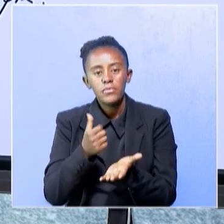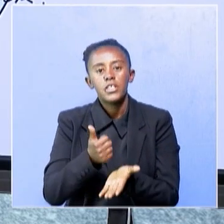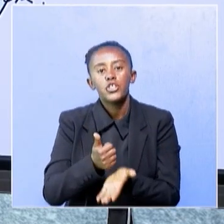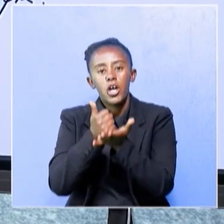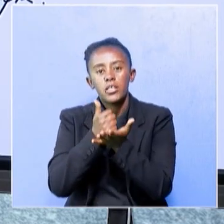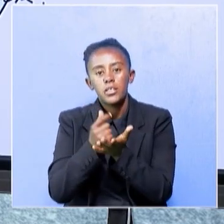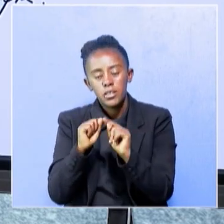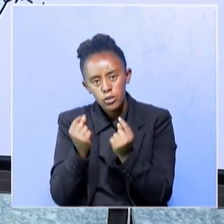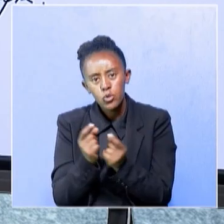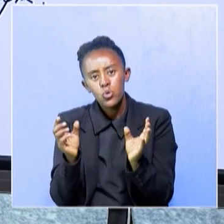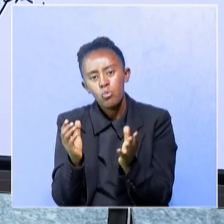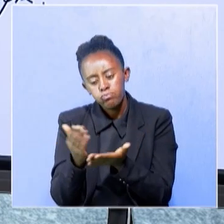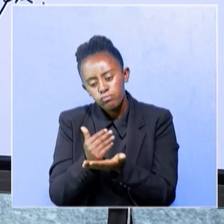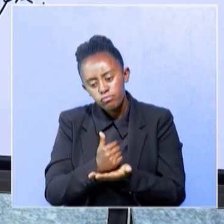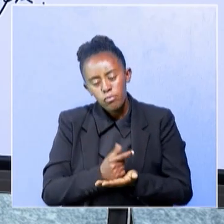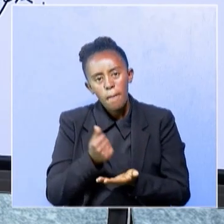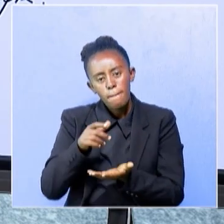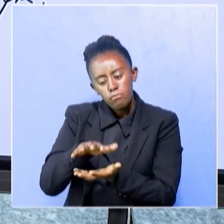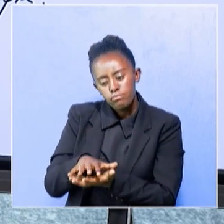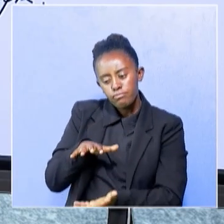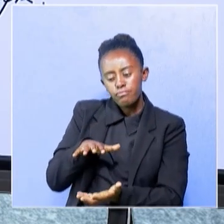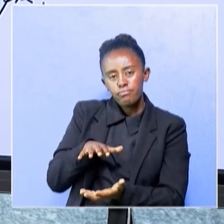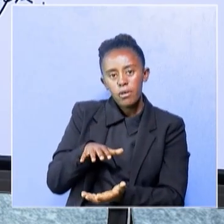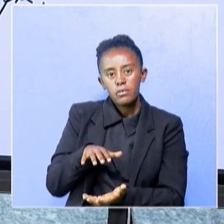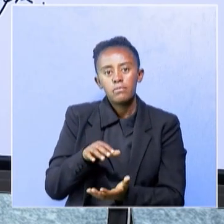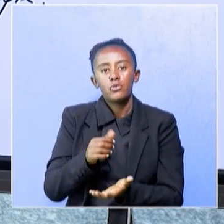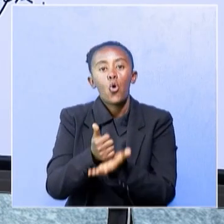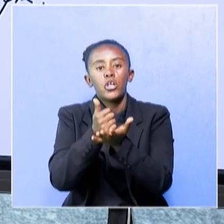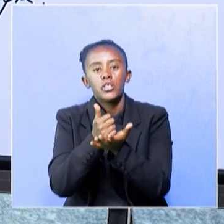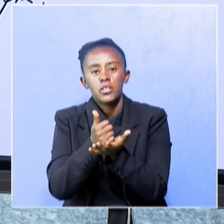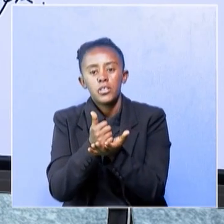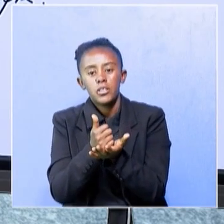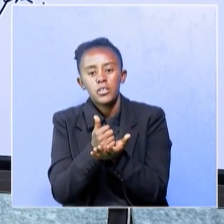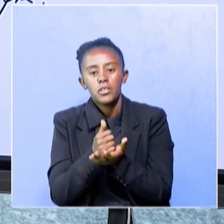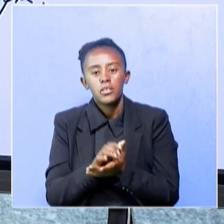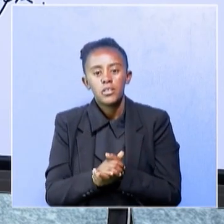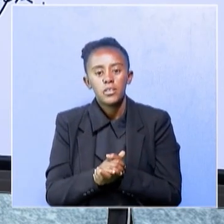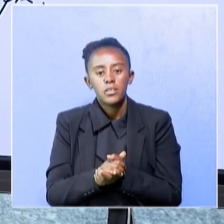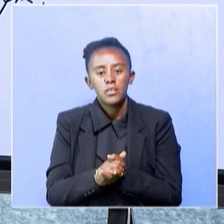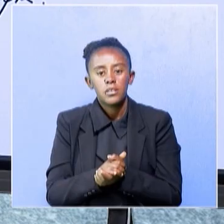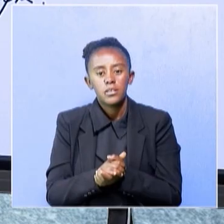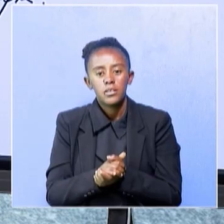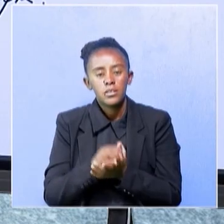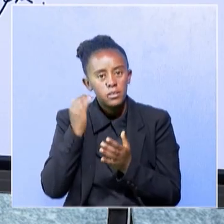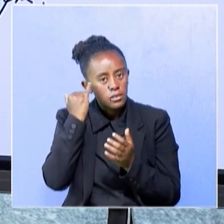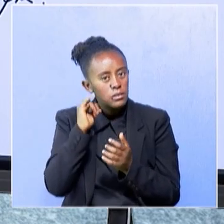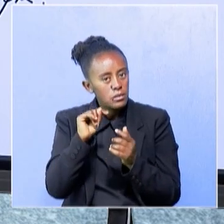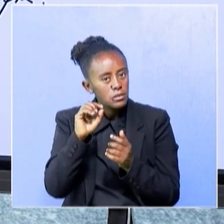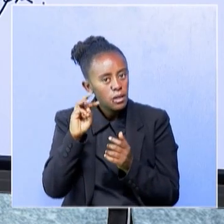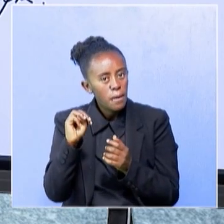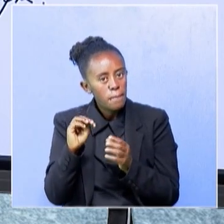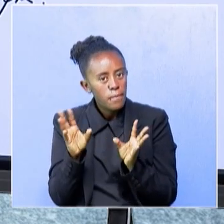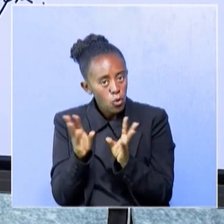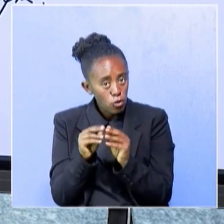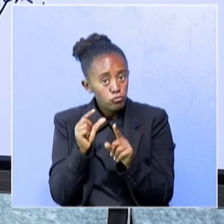collect a huge amount of donation. You know why? I would like to tell you about the issue of this team is a collective